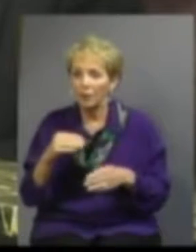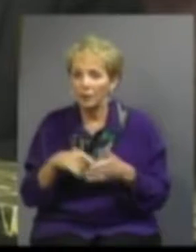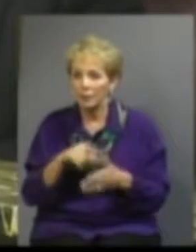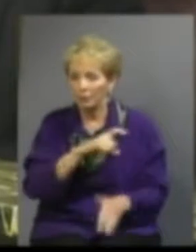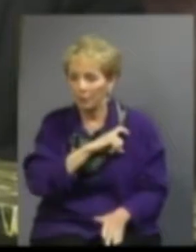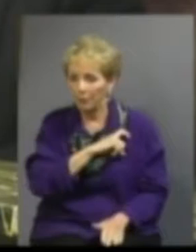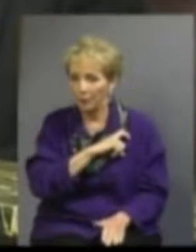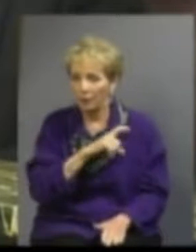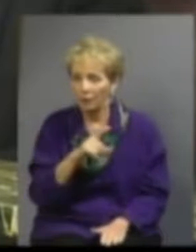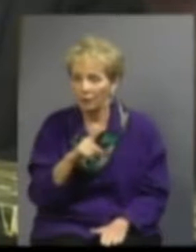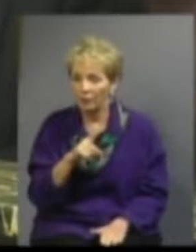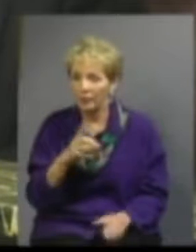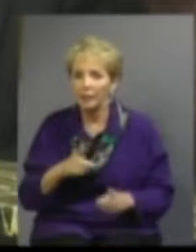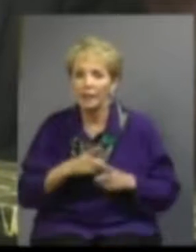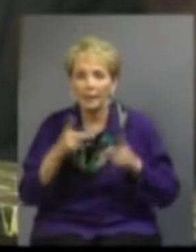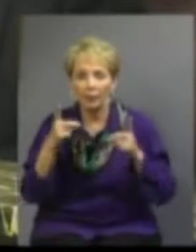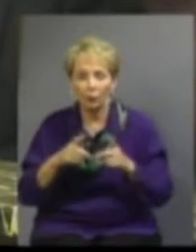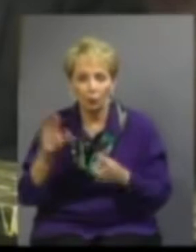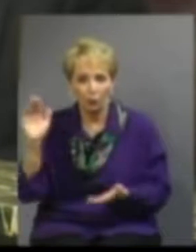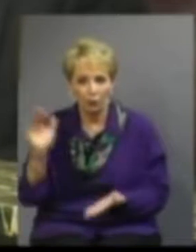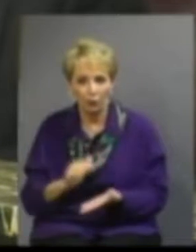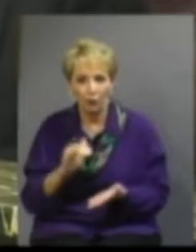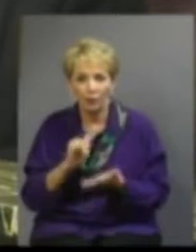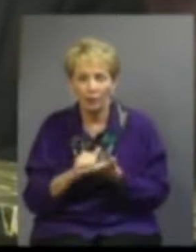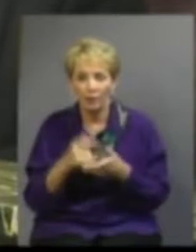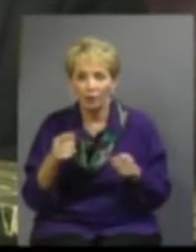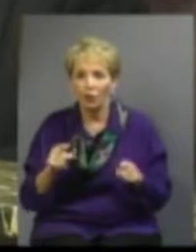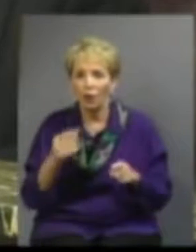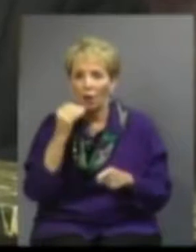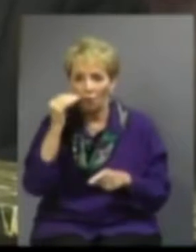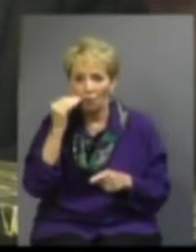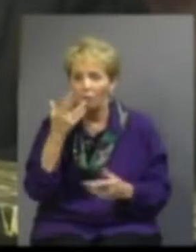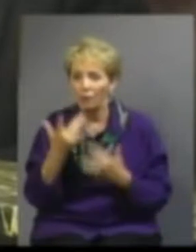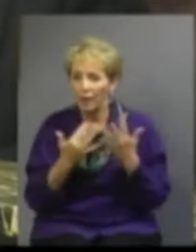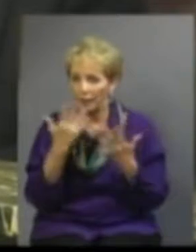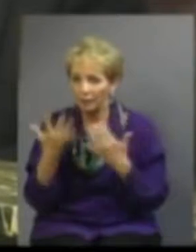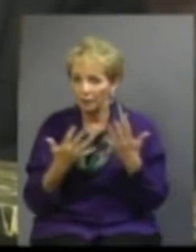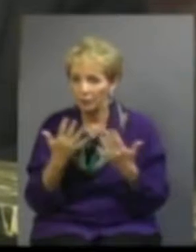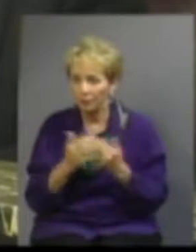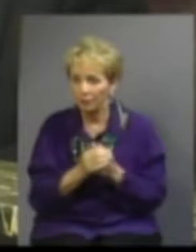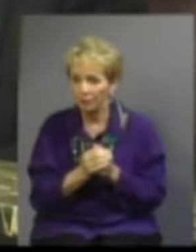Safety Department is dedicated to reducing the occurrence of home fires and